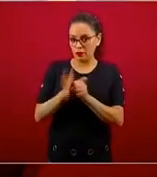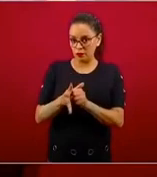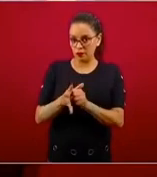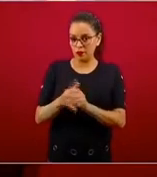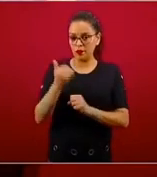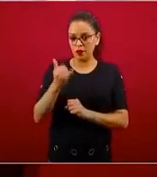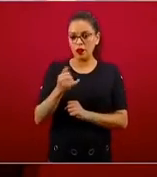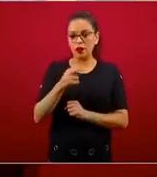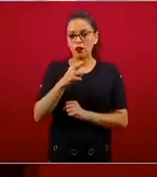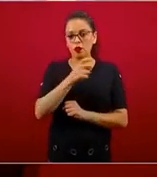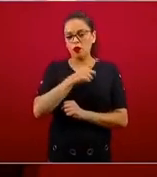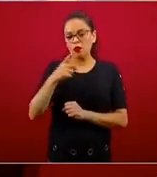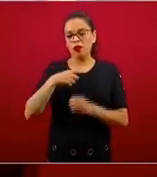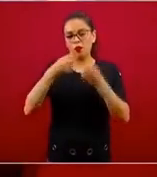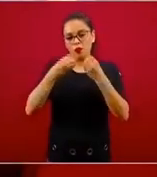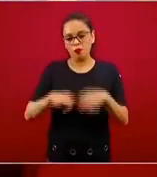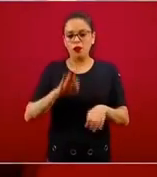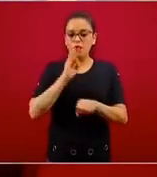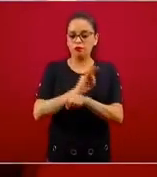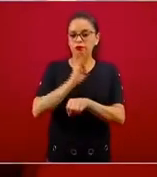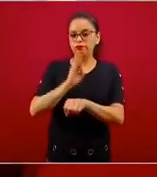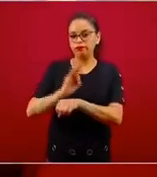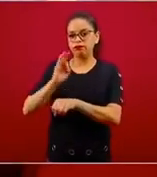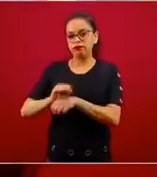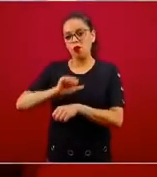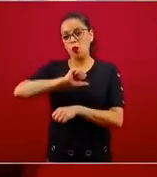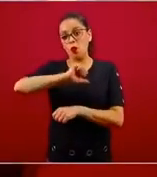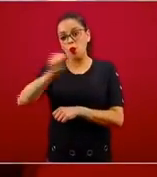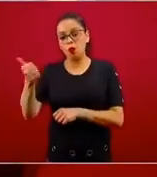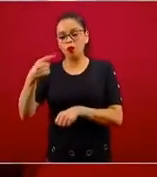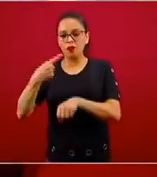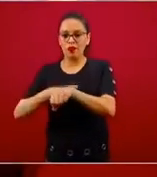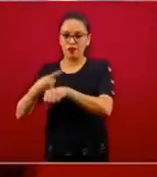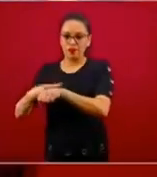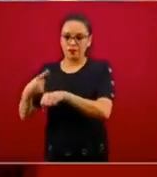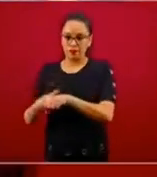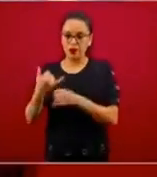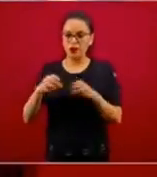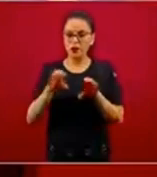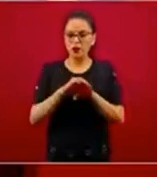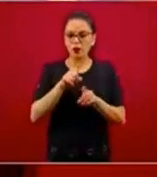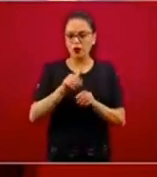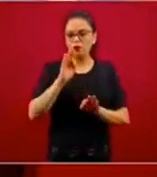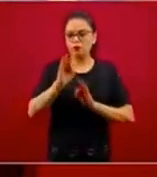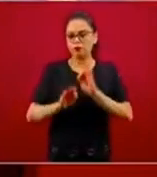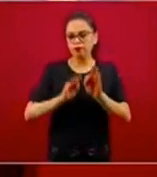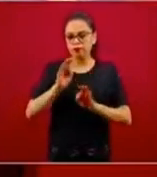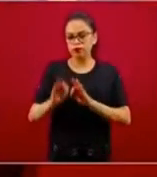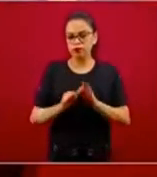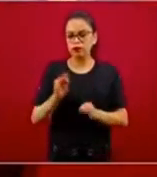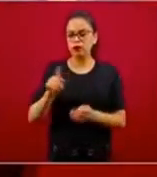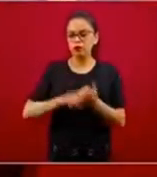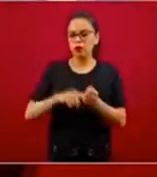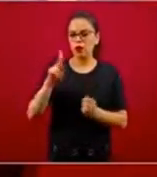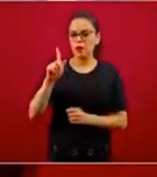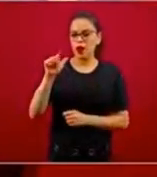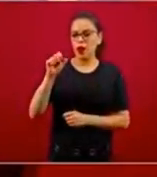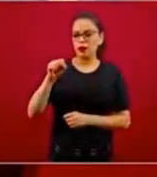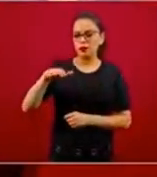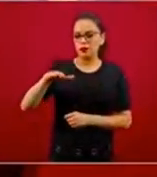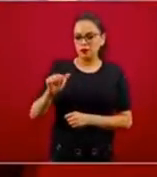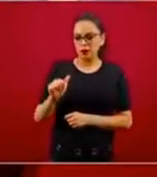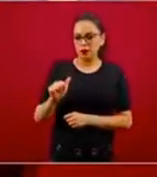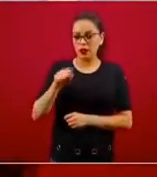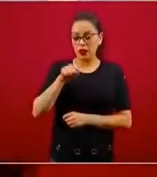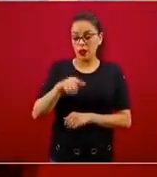but not las losing otras. Y si nos protection pudiera that we detallar un have poco más against other acerca del viruses as well. tratamiento Could you talk plasma, to us a little que bit es el more que about what's aparentemente going on